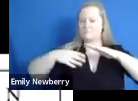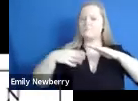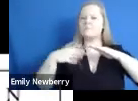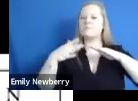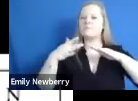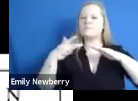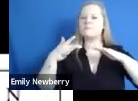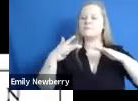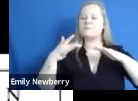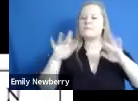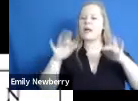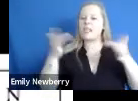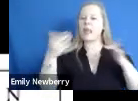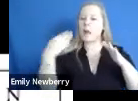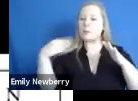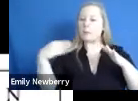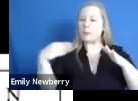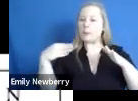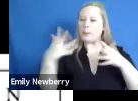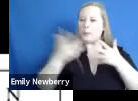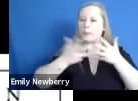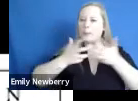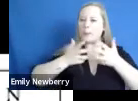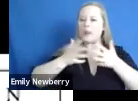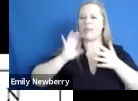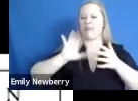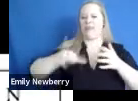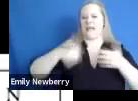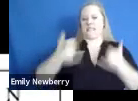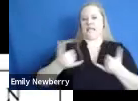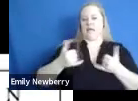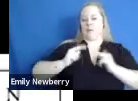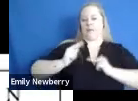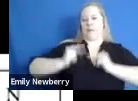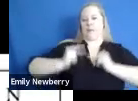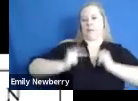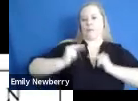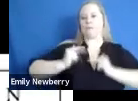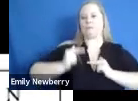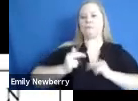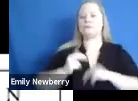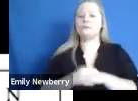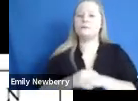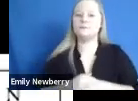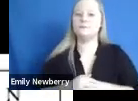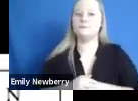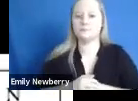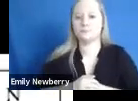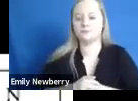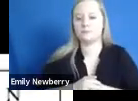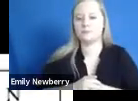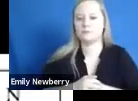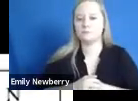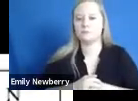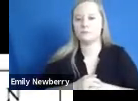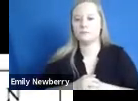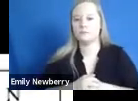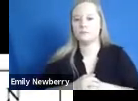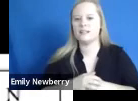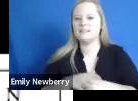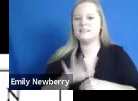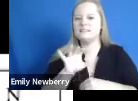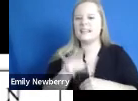yet. So that's our build out right now. And we're in the process of doing block 9, stage 2, which is that lime green